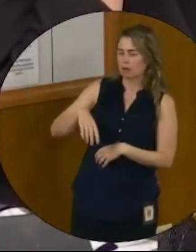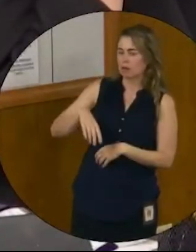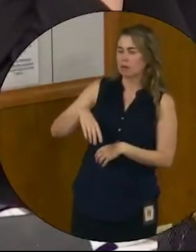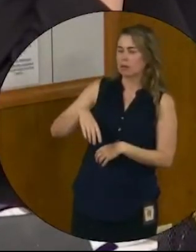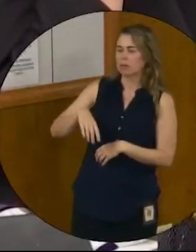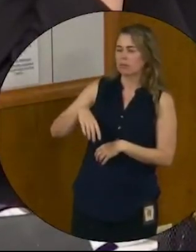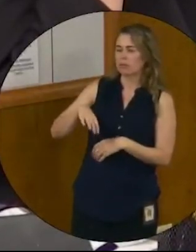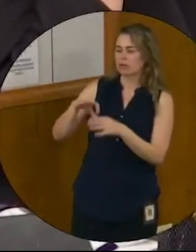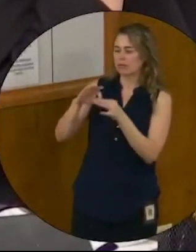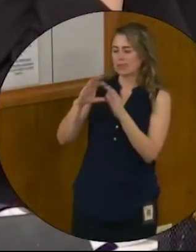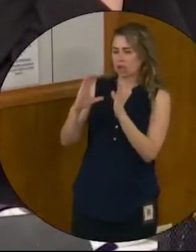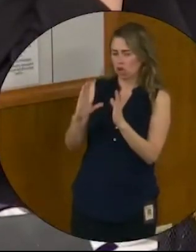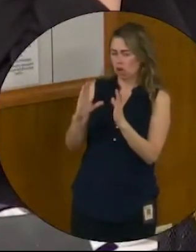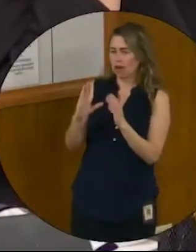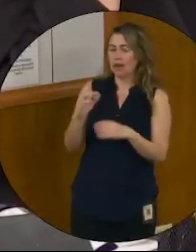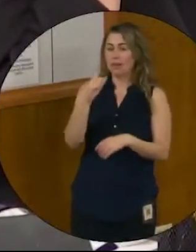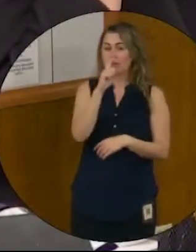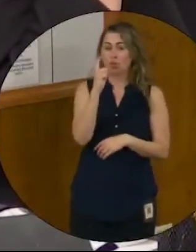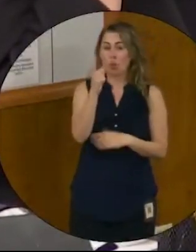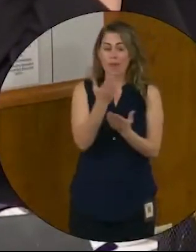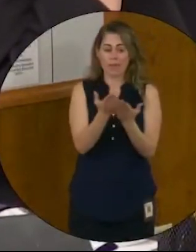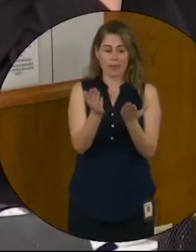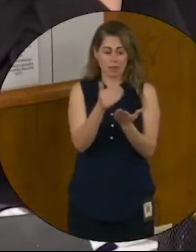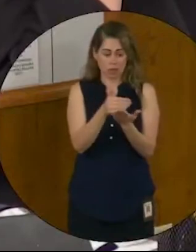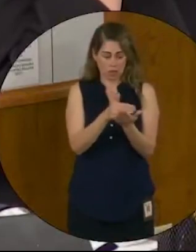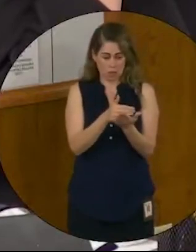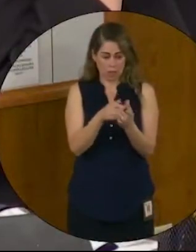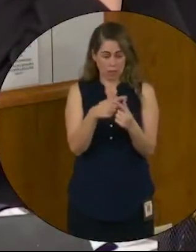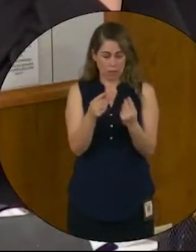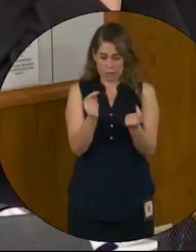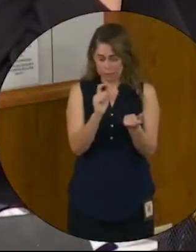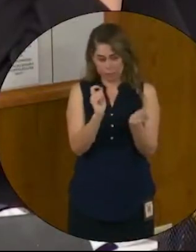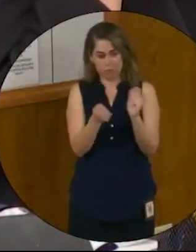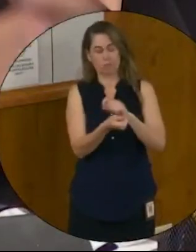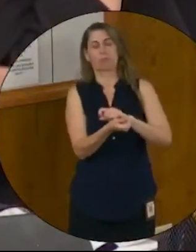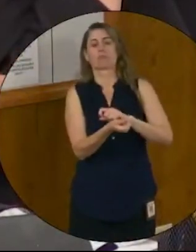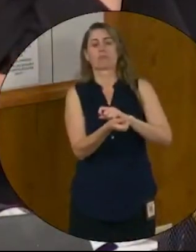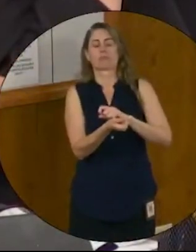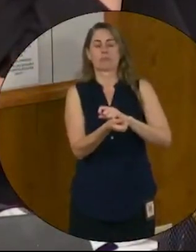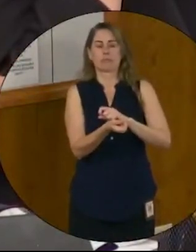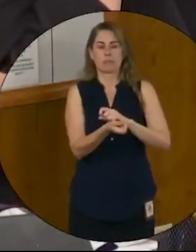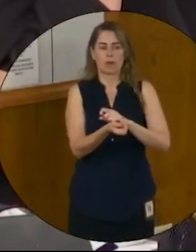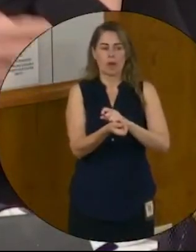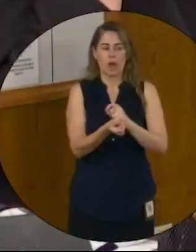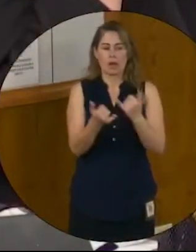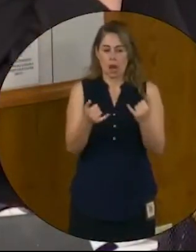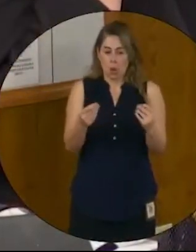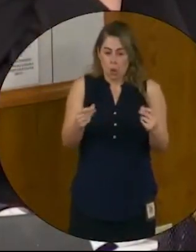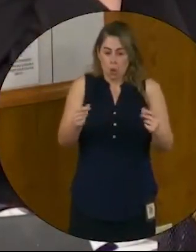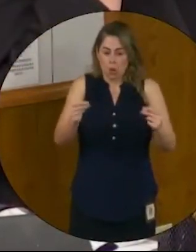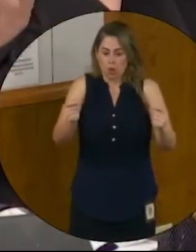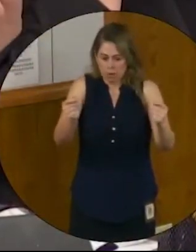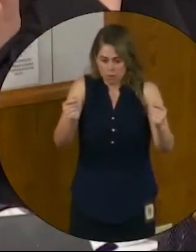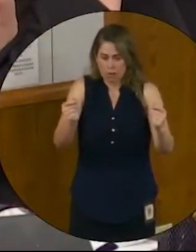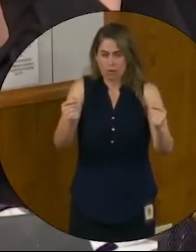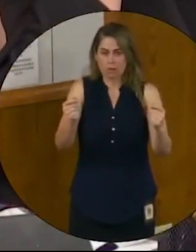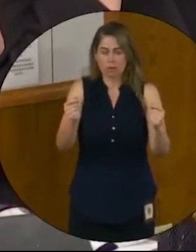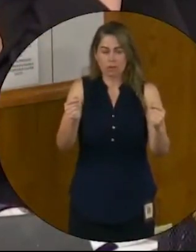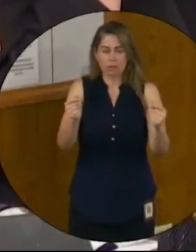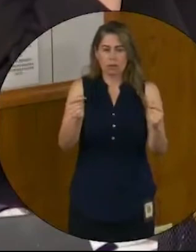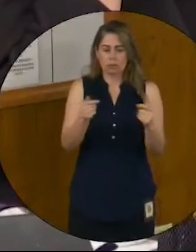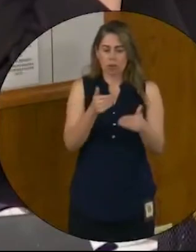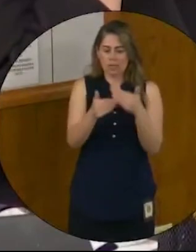we have one thing on the agenda, and all of a sudden it turns into something else, and then we have this expedited thing that seems to have been